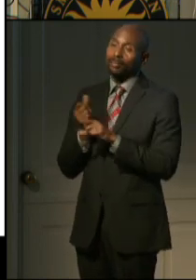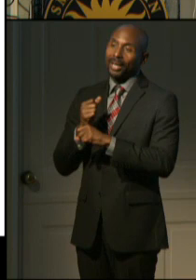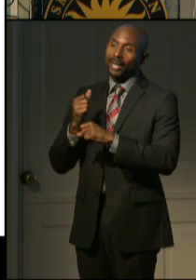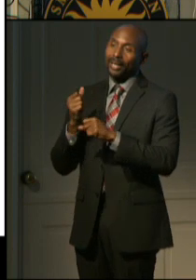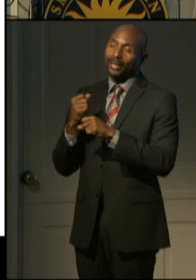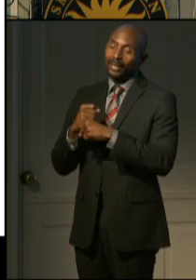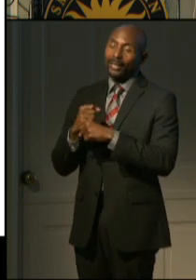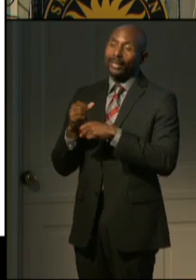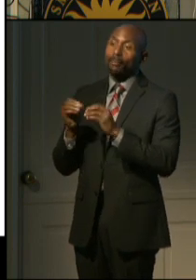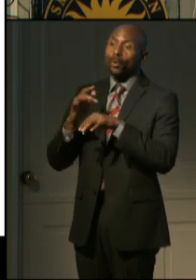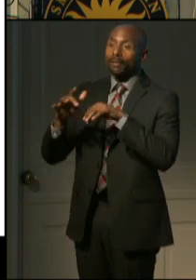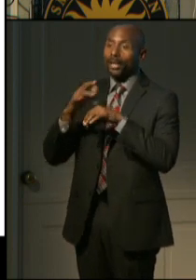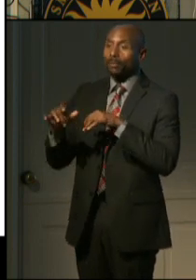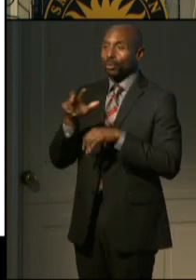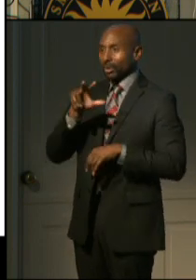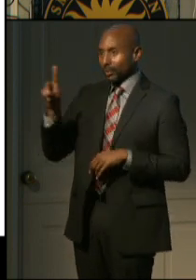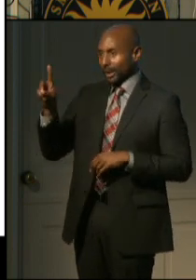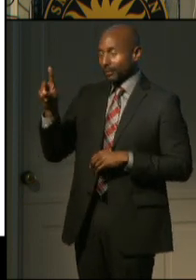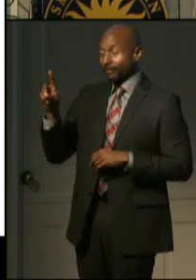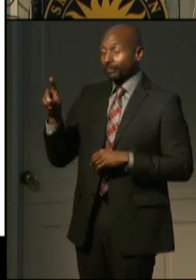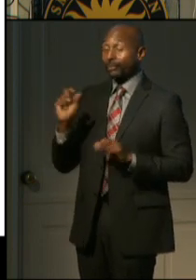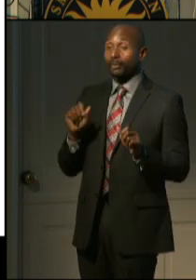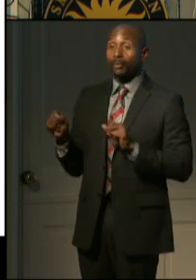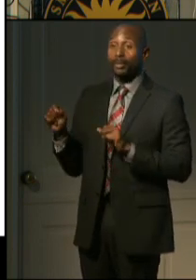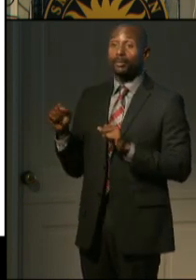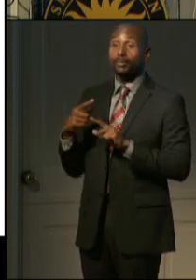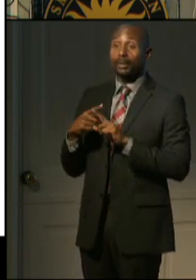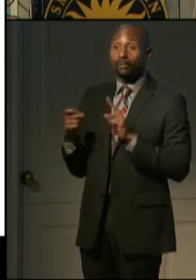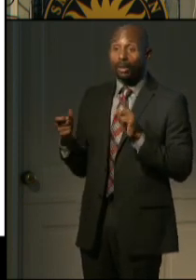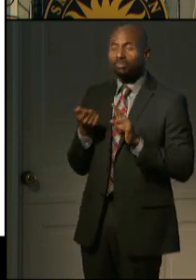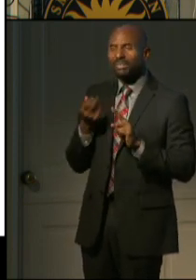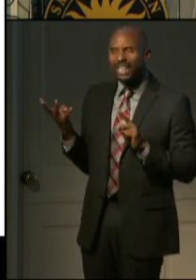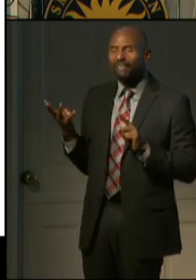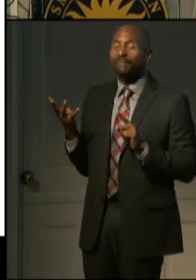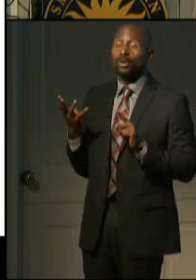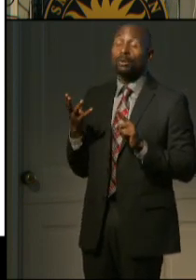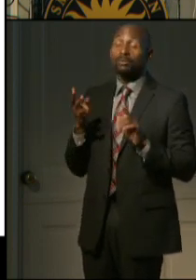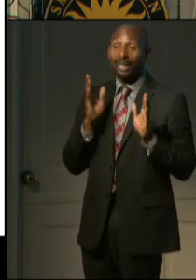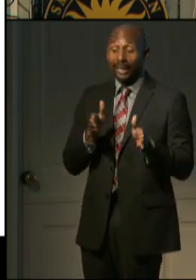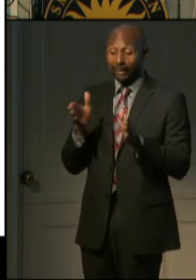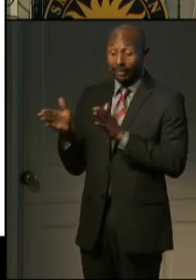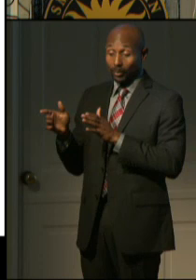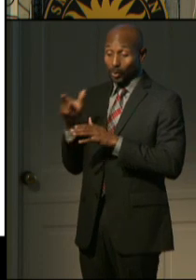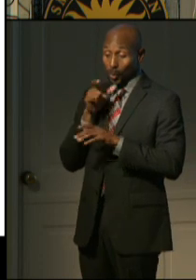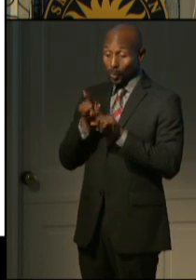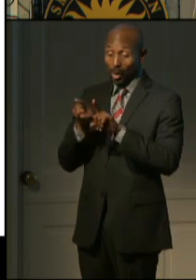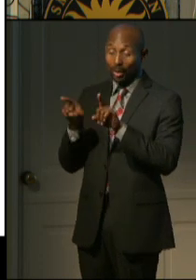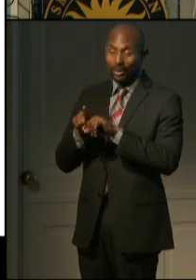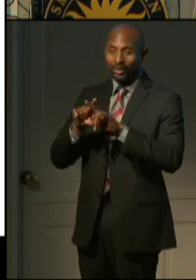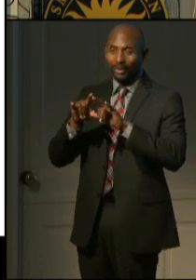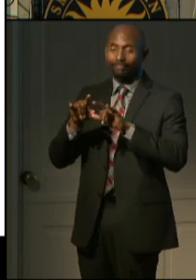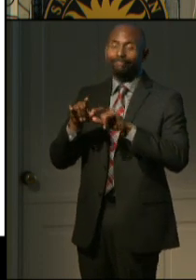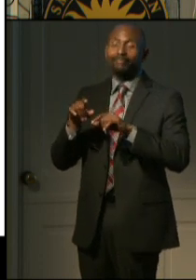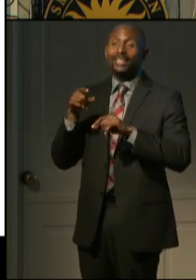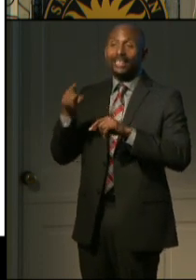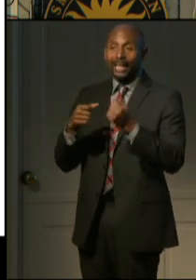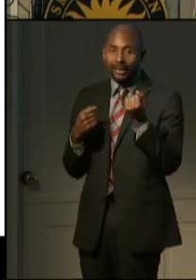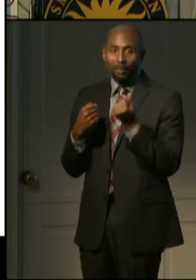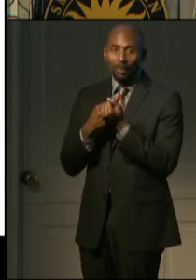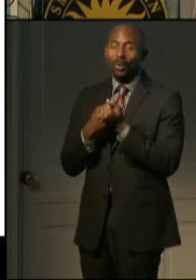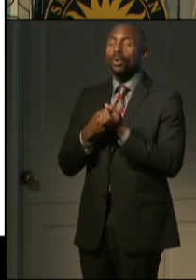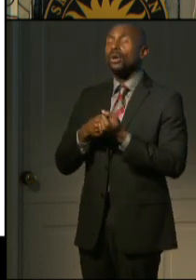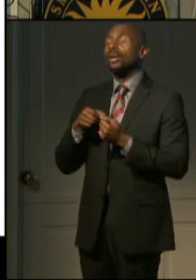of this is possible because of a small but stellar team of individuals who are also the people behind the organization of this